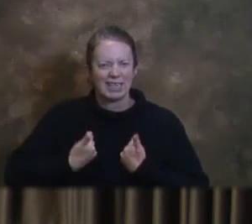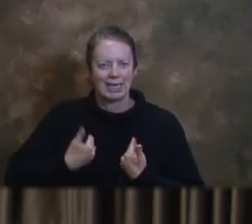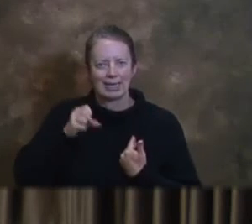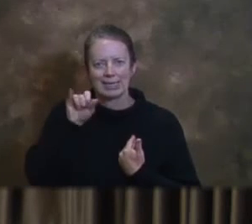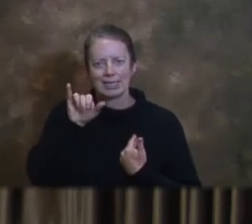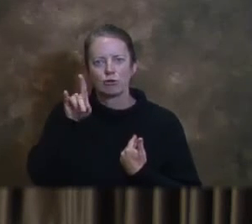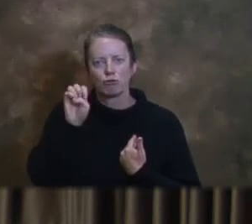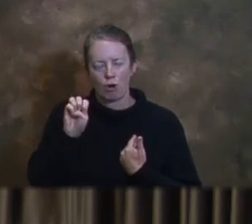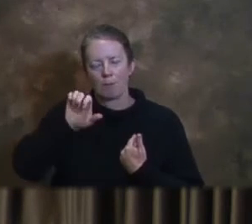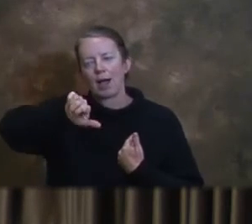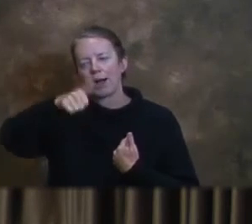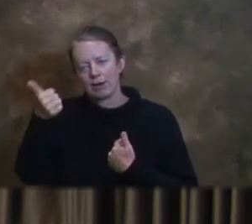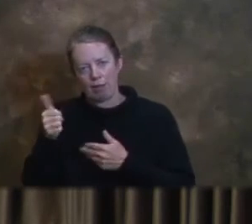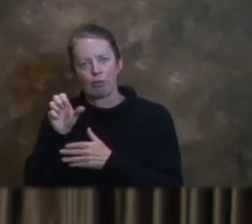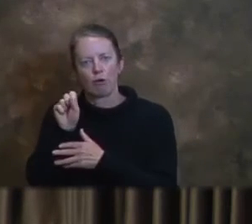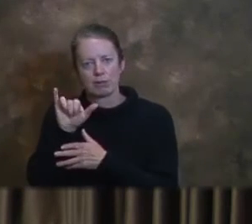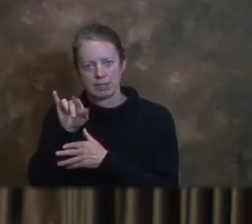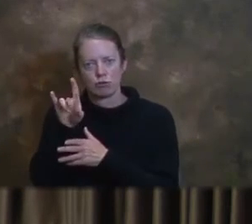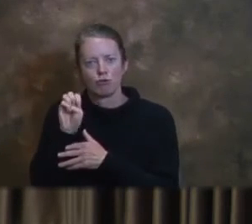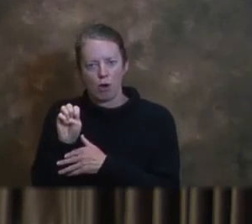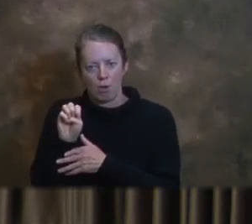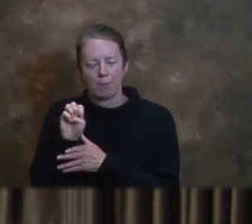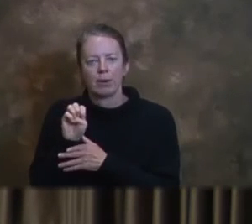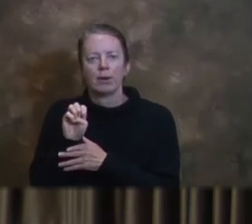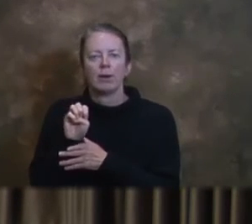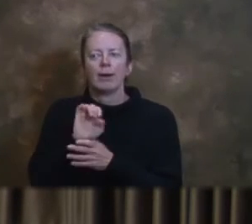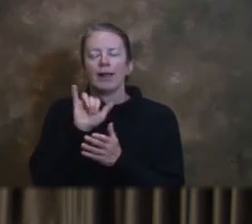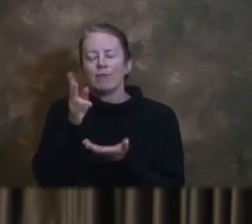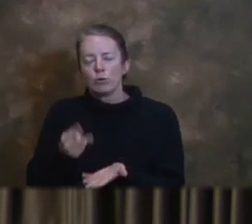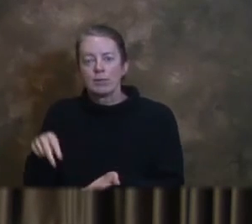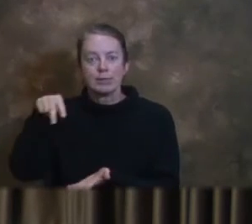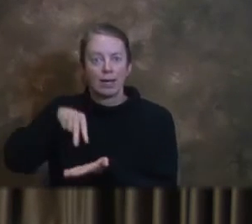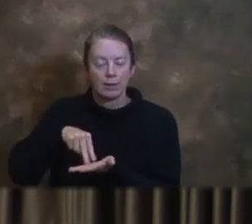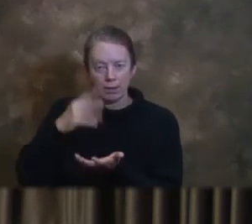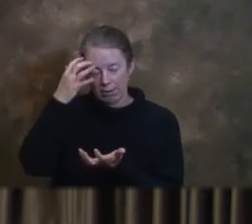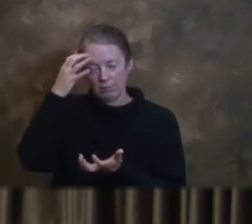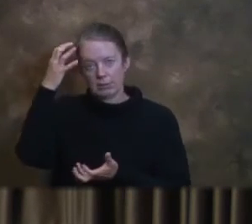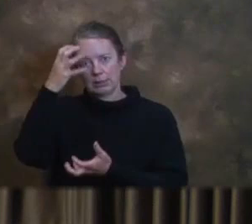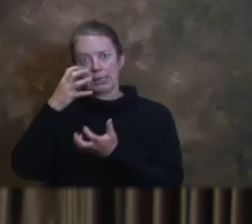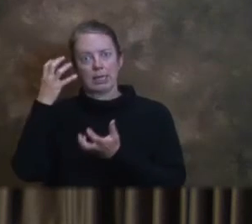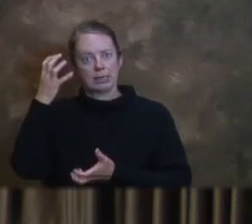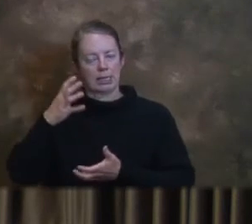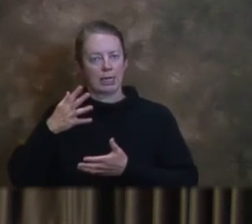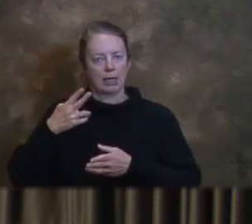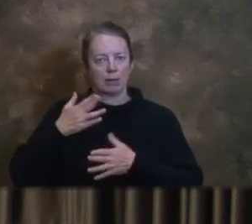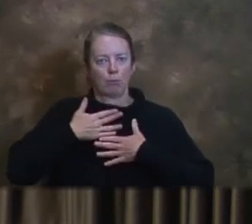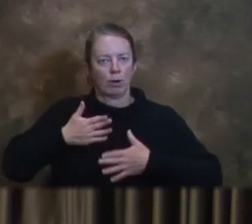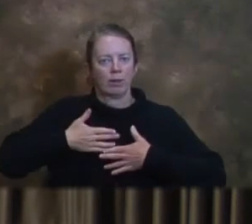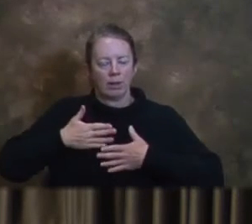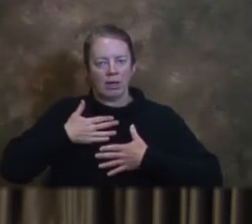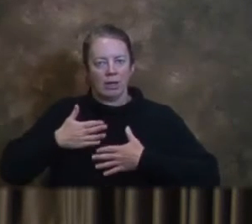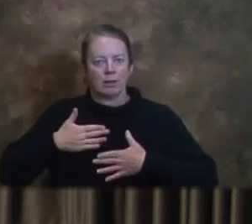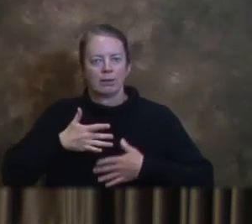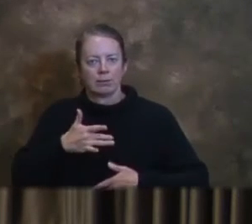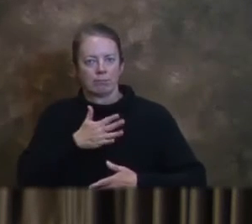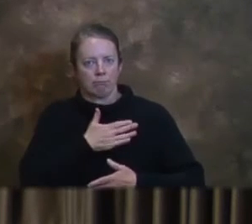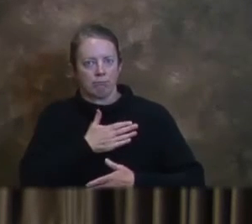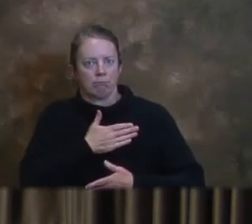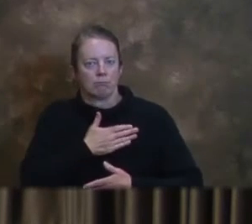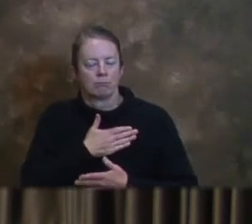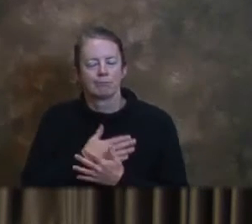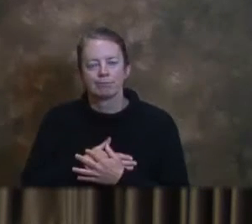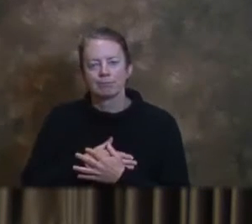syndrome, which is that, stand up, you get dizzy, short of breath, rapid heart rate. So lots that we're learning, but I